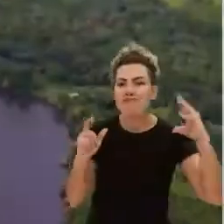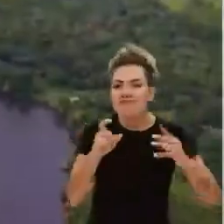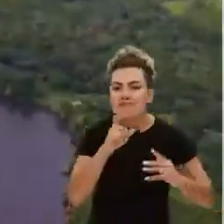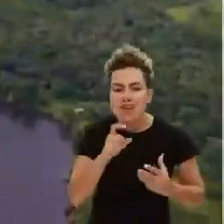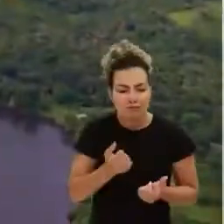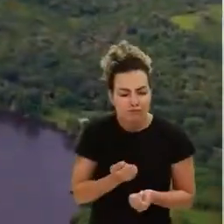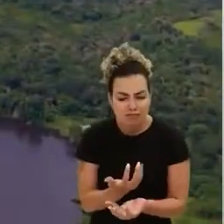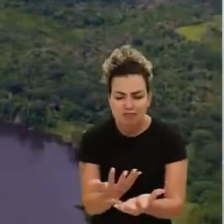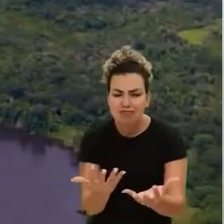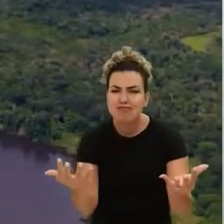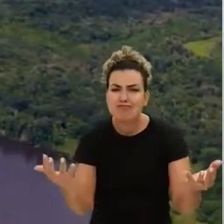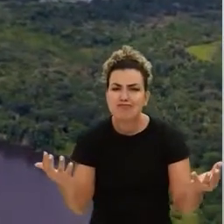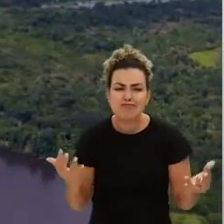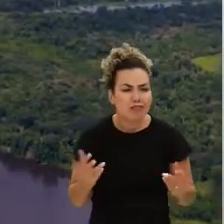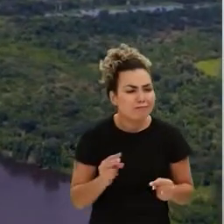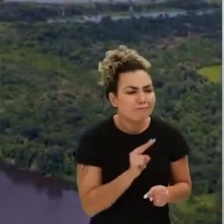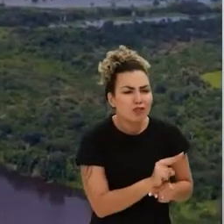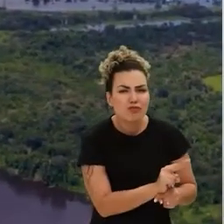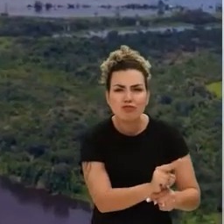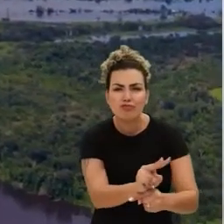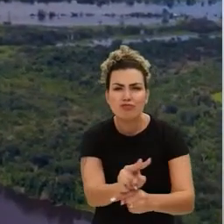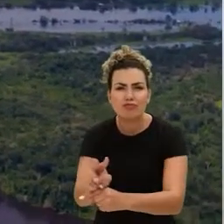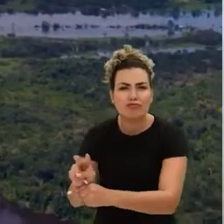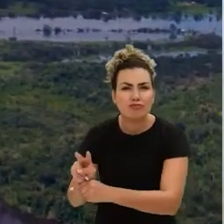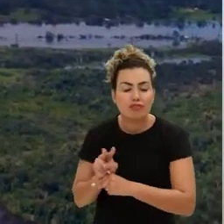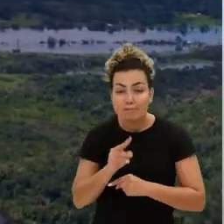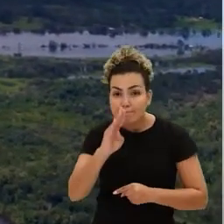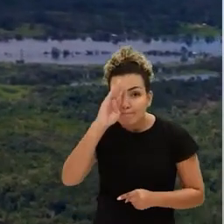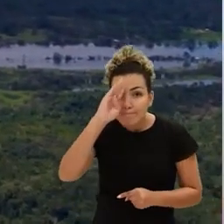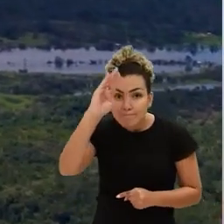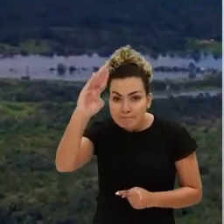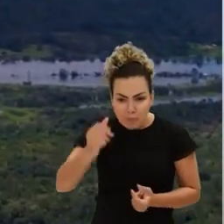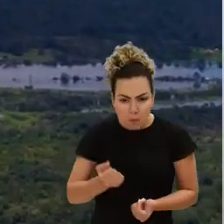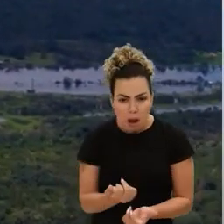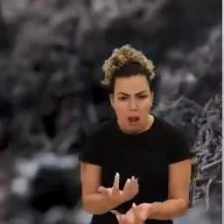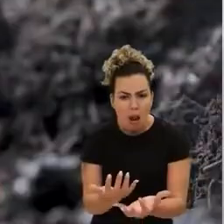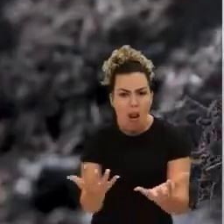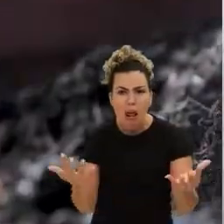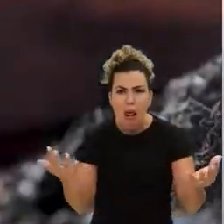biodiversidade, além de criar uma barreira que protege o bioma contra